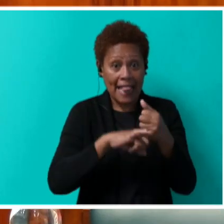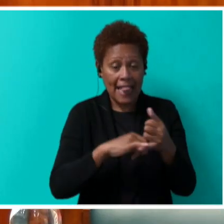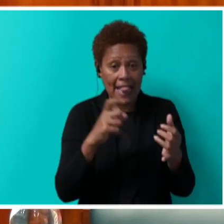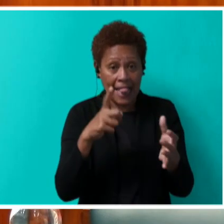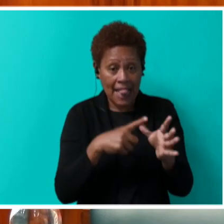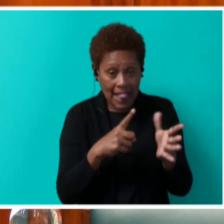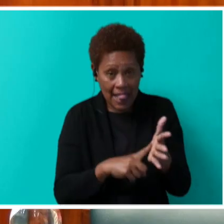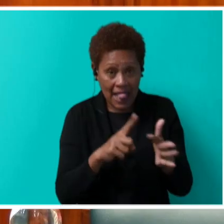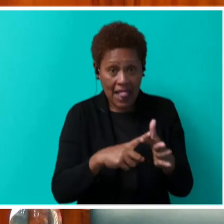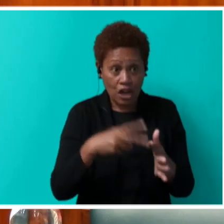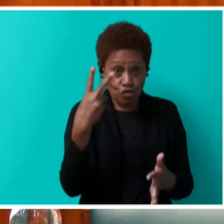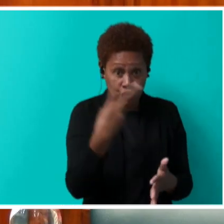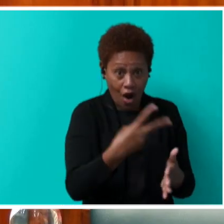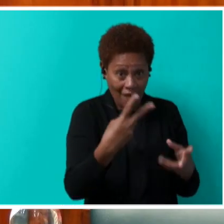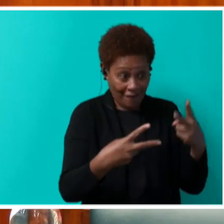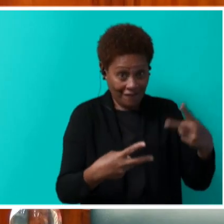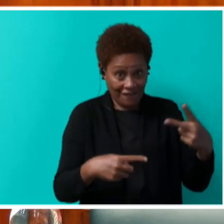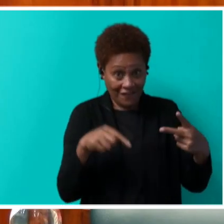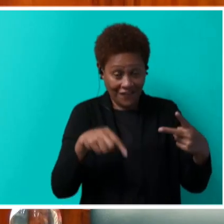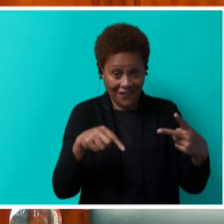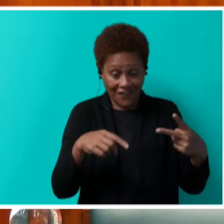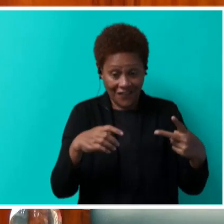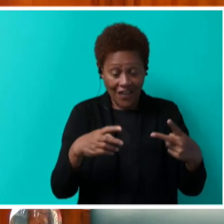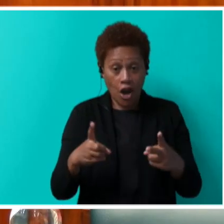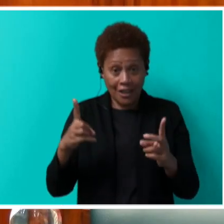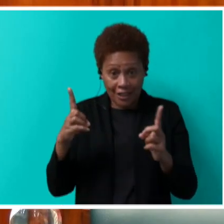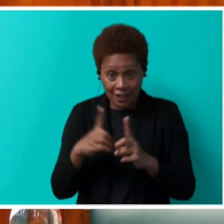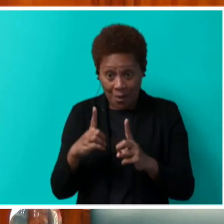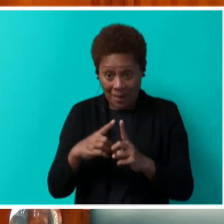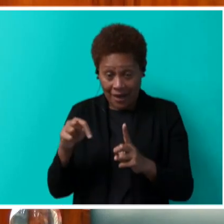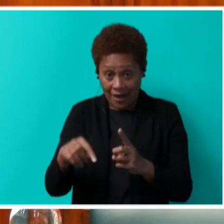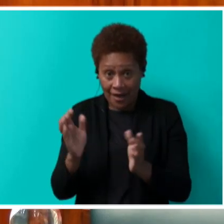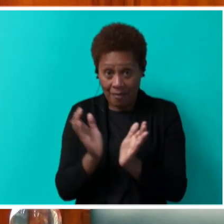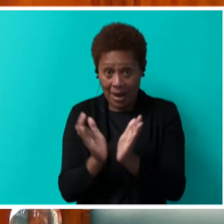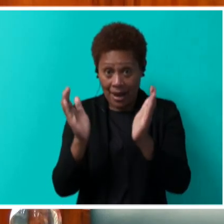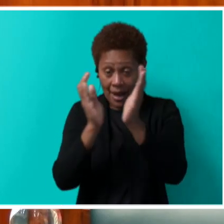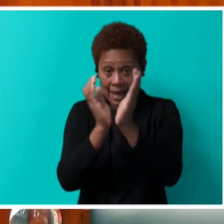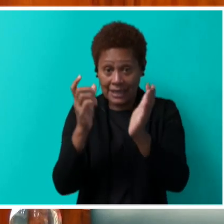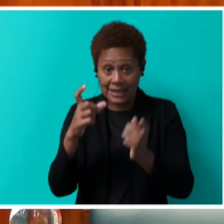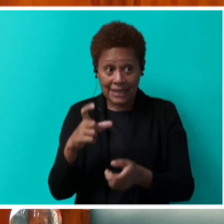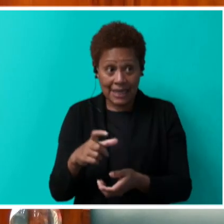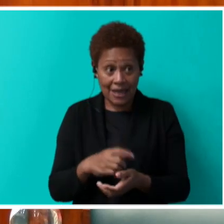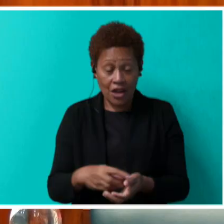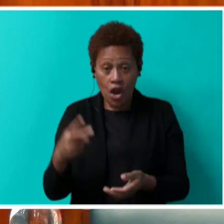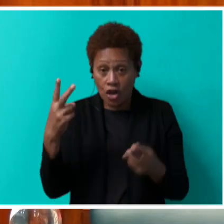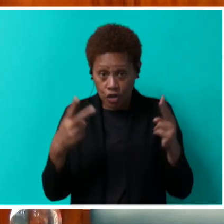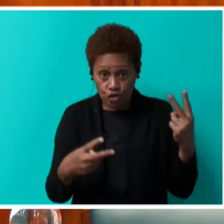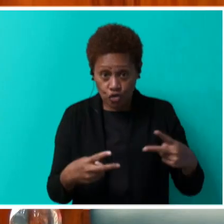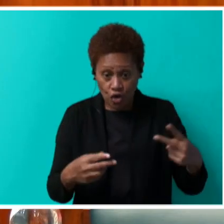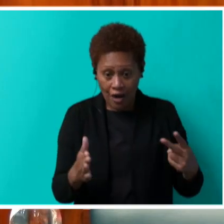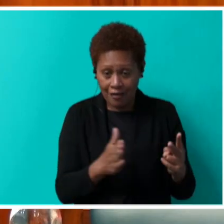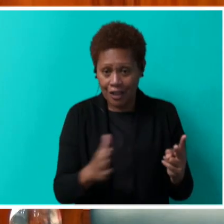to meet the export standard, and our Ripley Queen pineapple brick scale ranges from 12 to